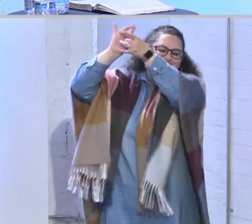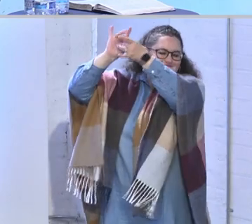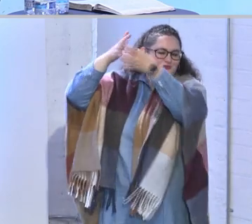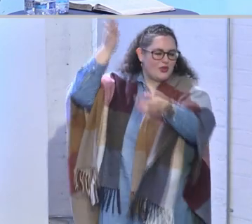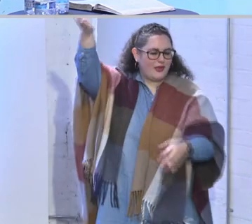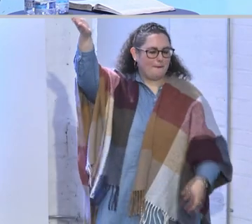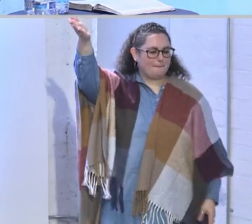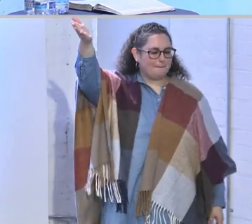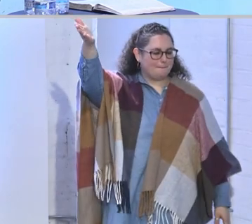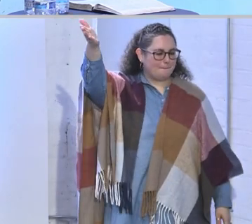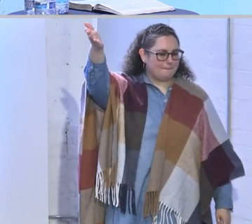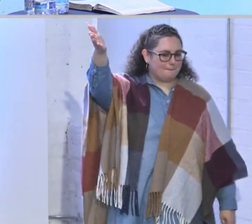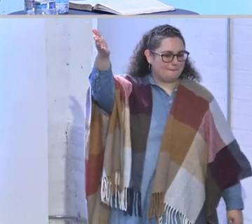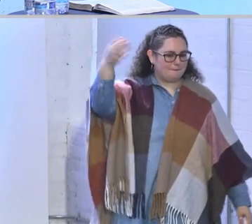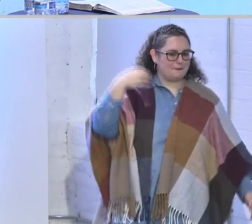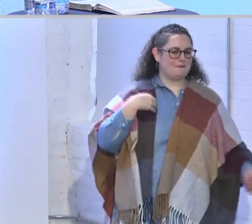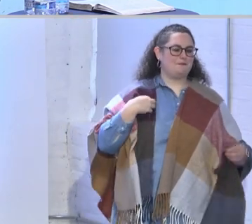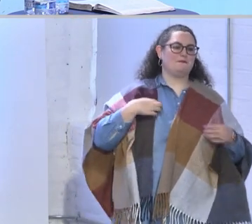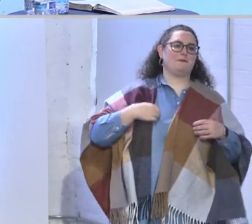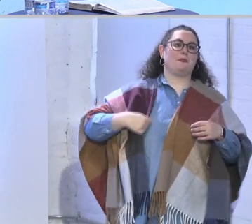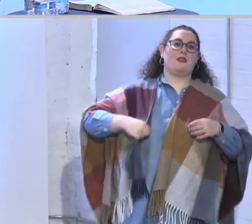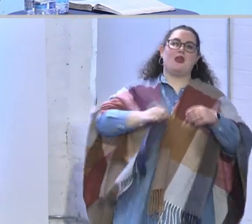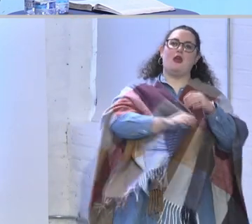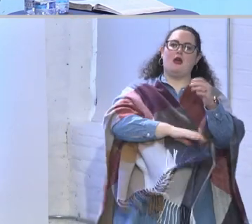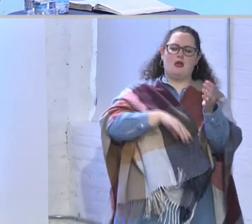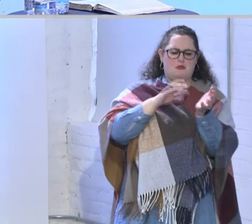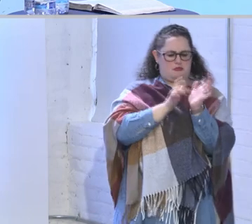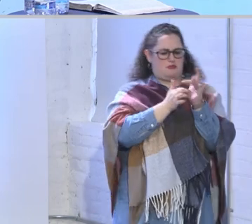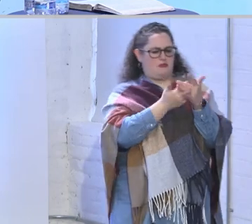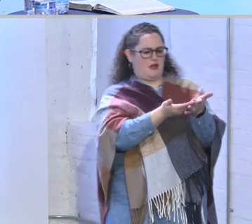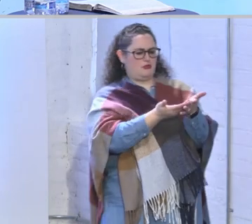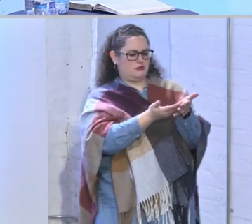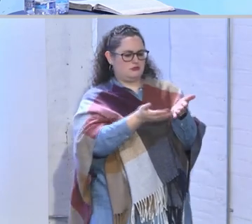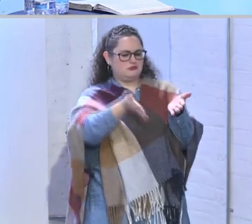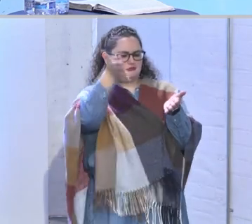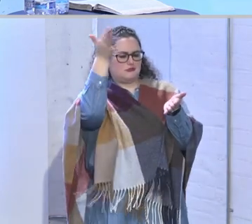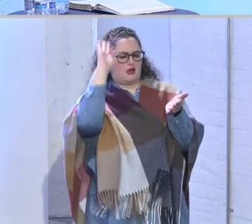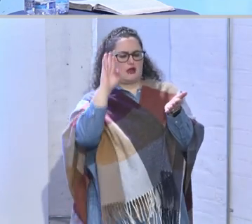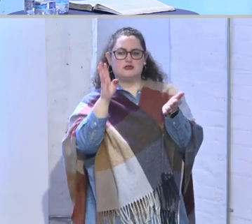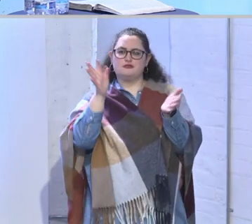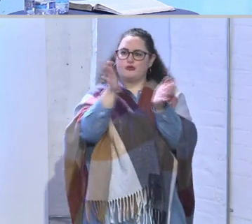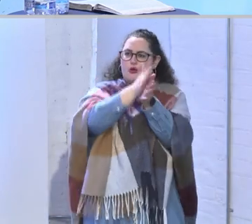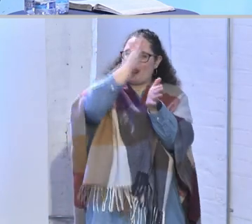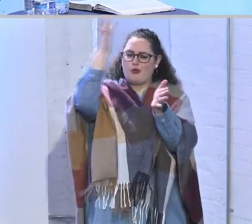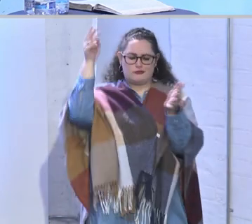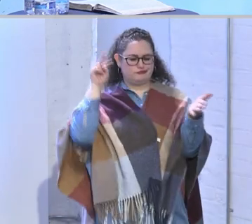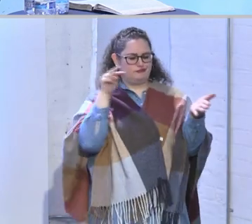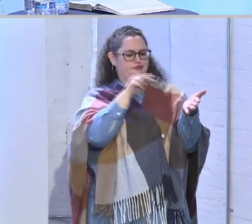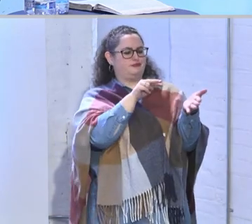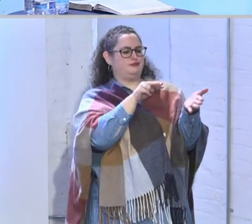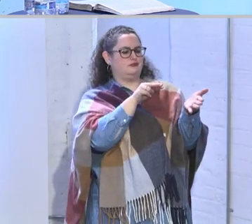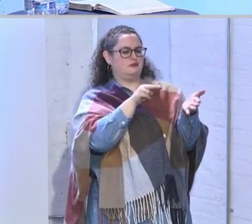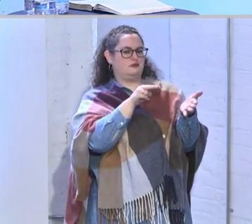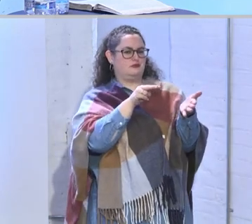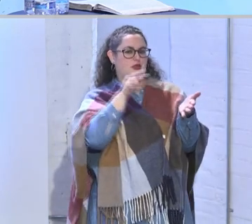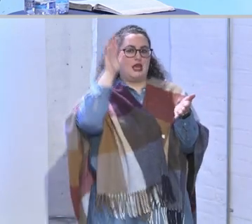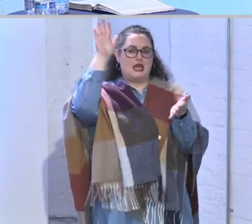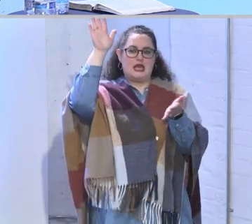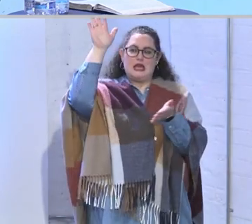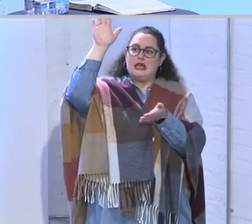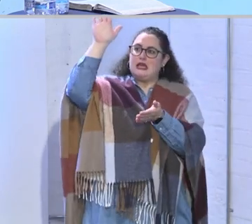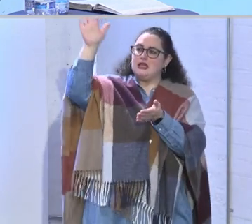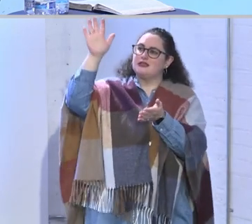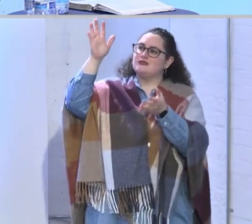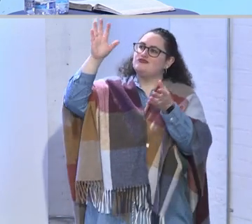also talks so much about God's glory. Revelation chapter 4, verse 11 says, "Thou art worthy, O Lord, to